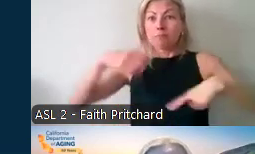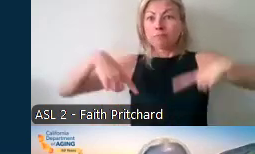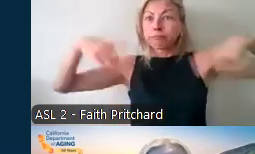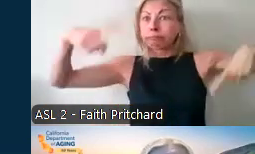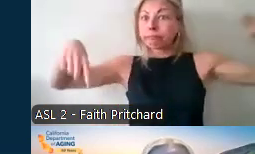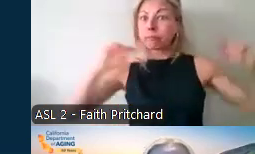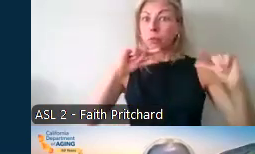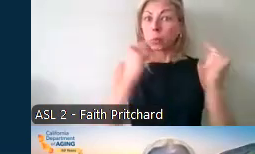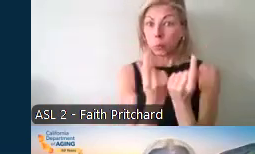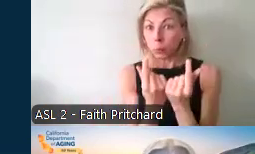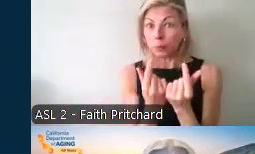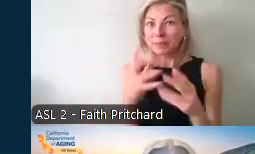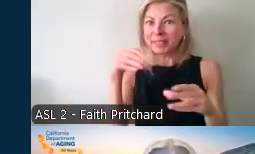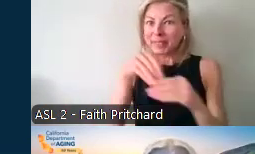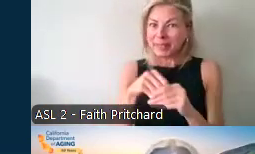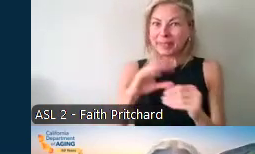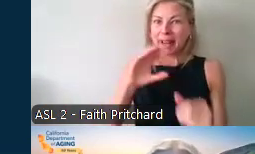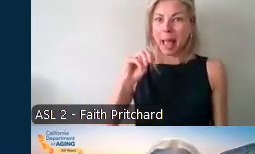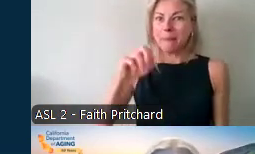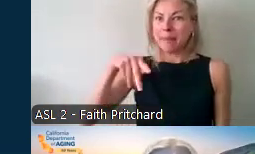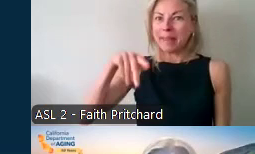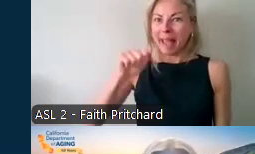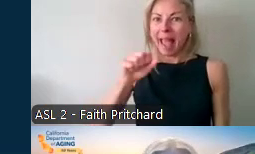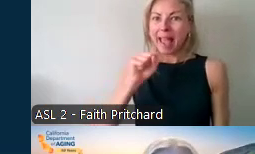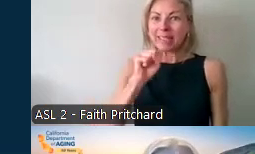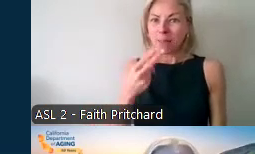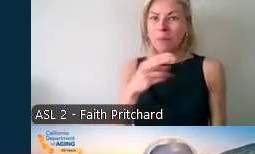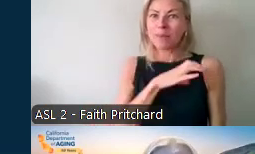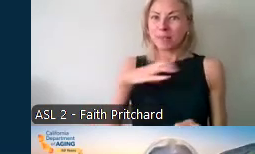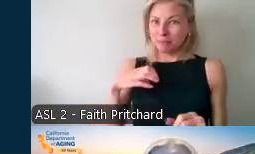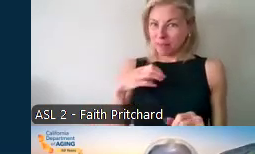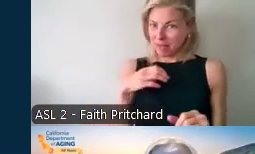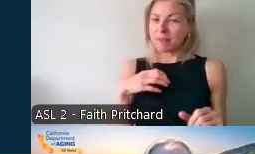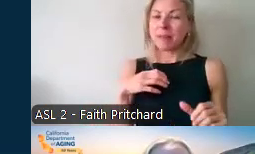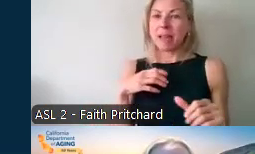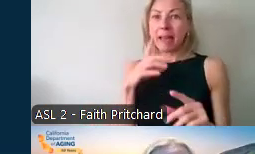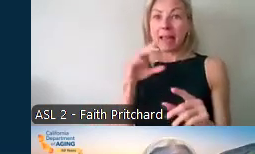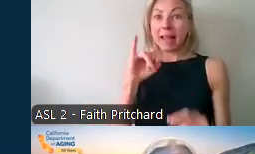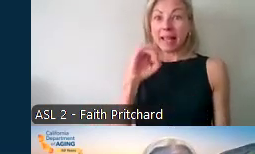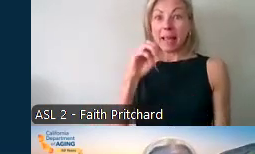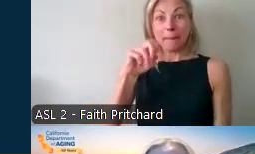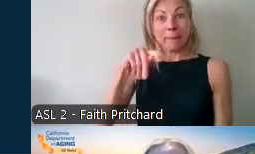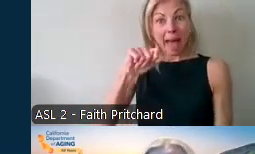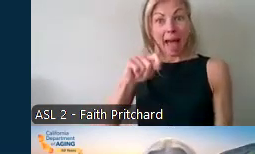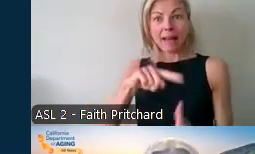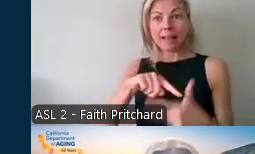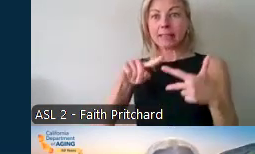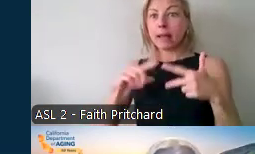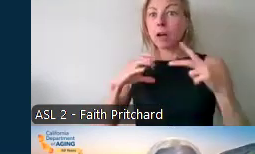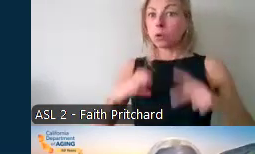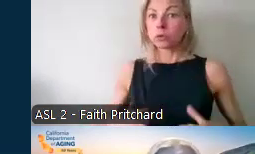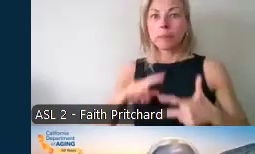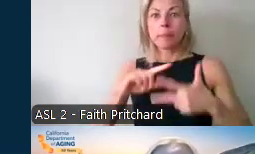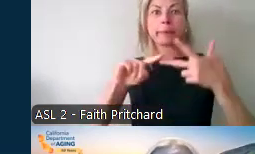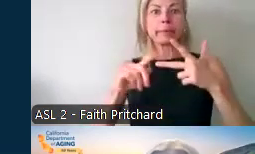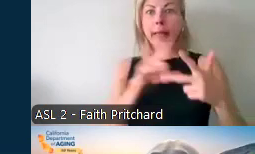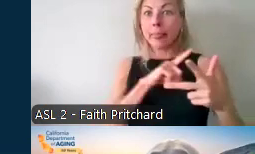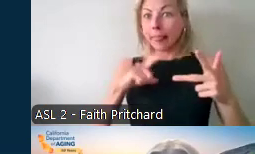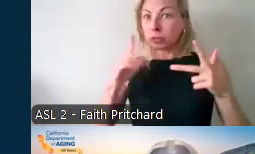including, our MPA stakeholder committee members, such as Impact and others, consumers, members of our